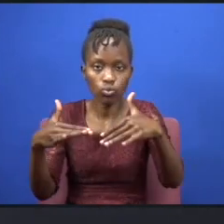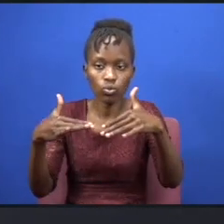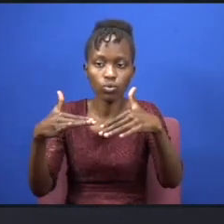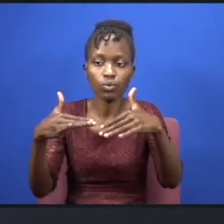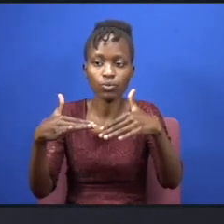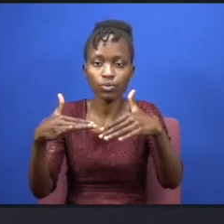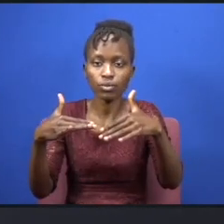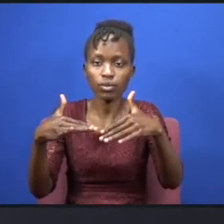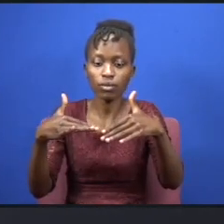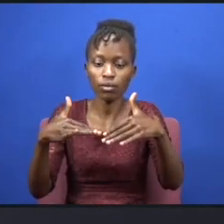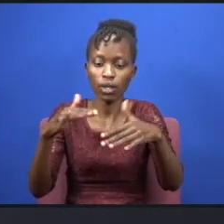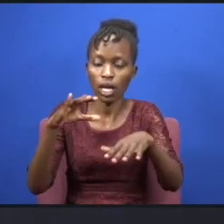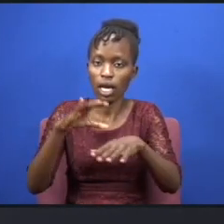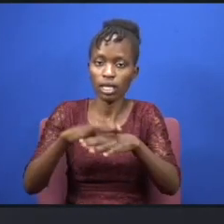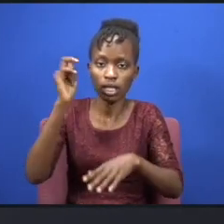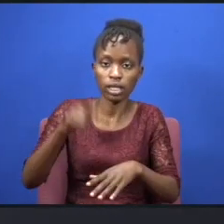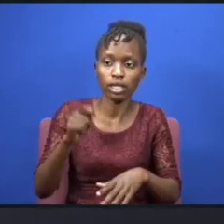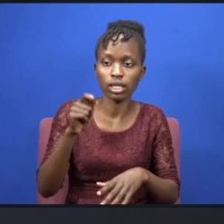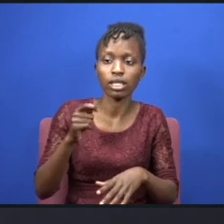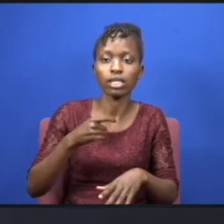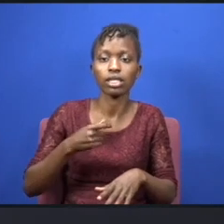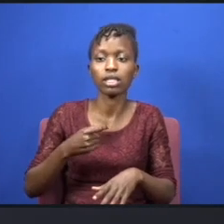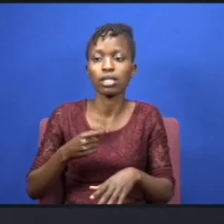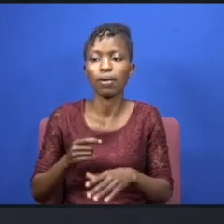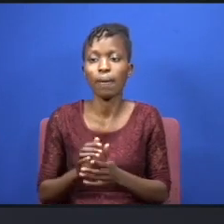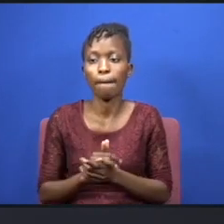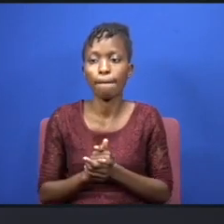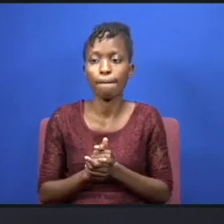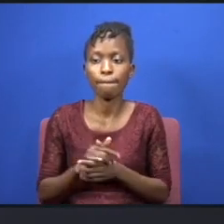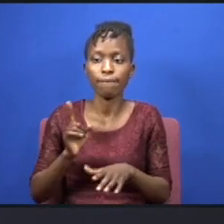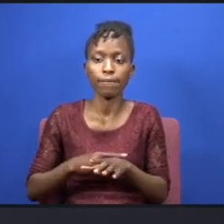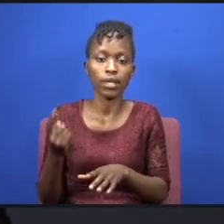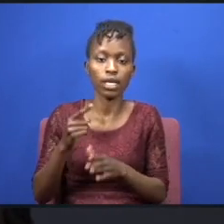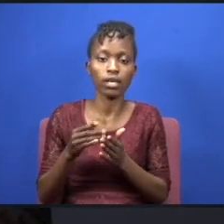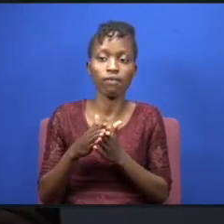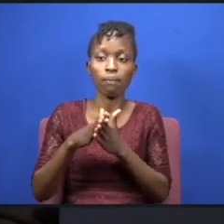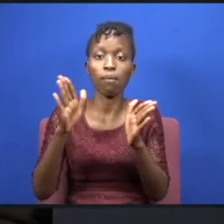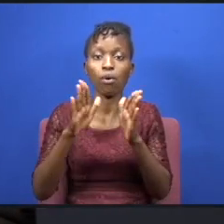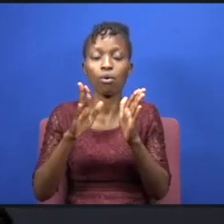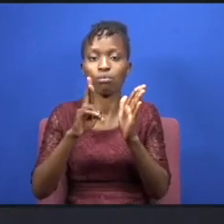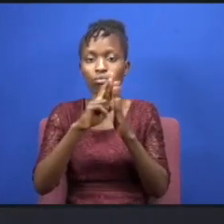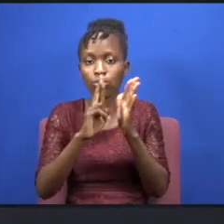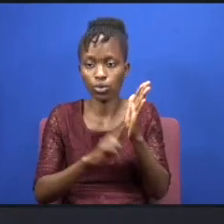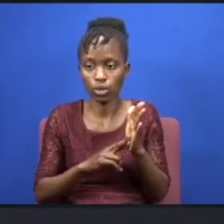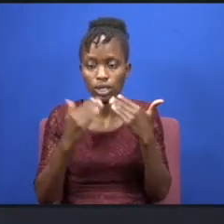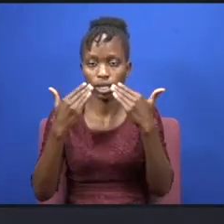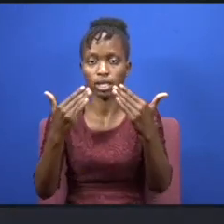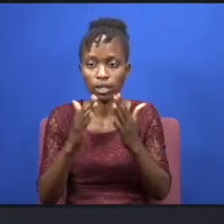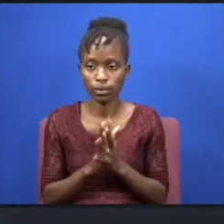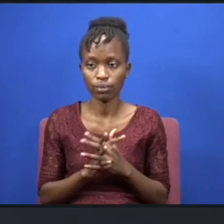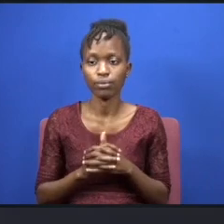result in judgment. When I come, I will give further instructions. Let us pray.